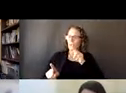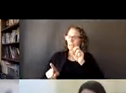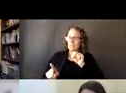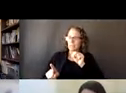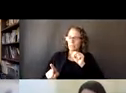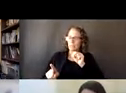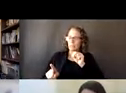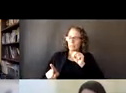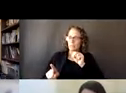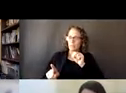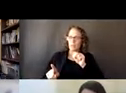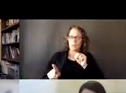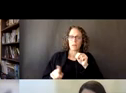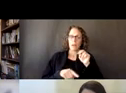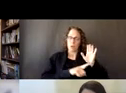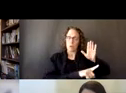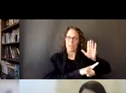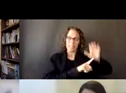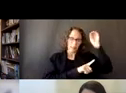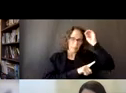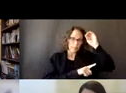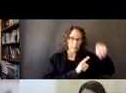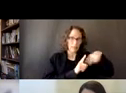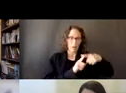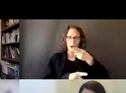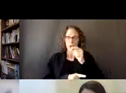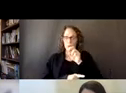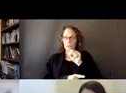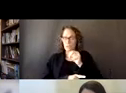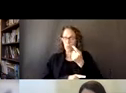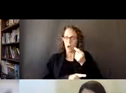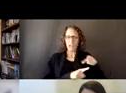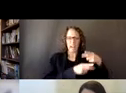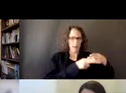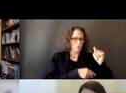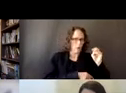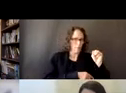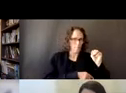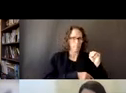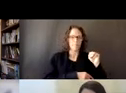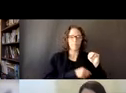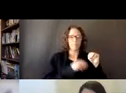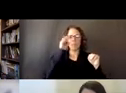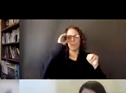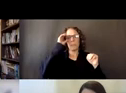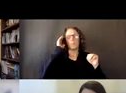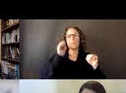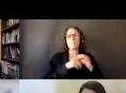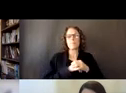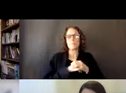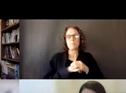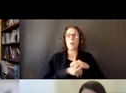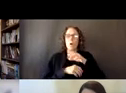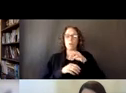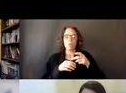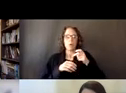said about Sam Houston. And so this man, his name was Tom. And he actually told him the story that, you know, he had run away